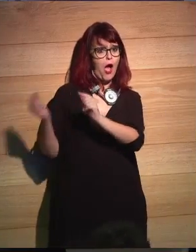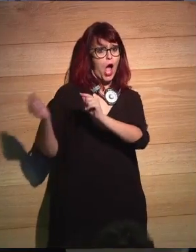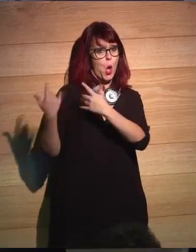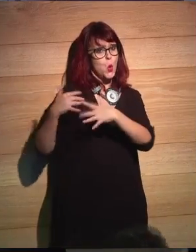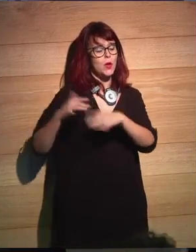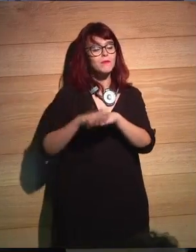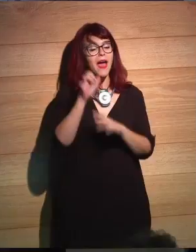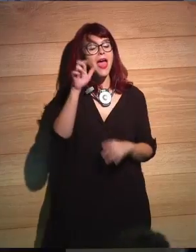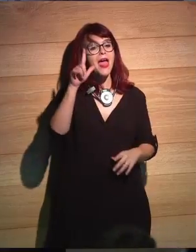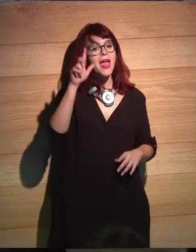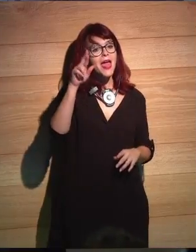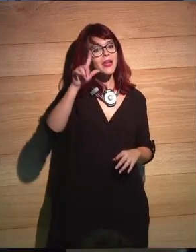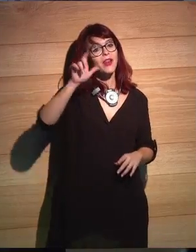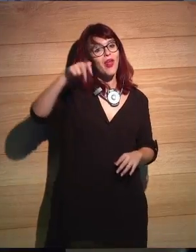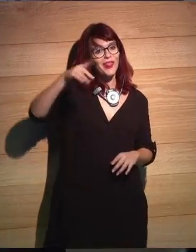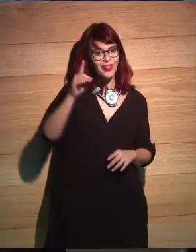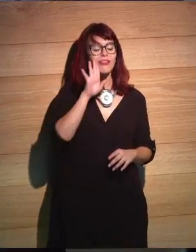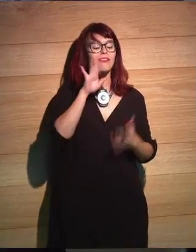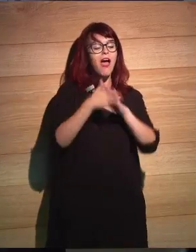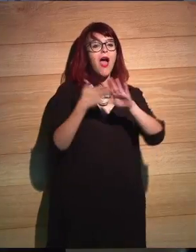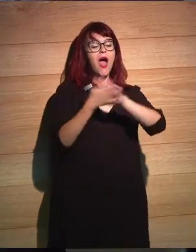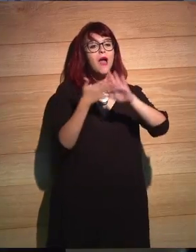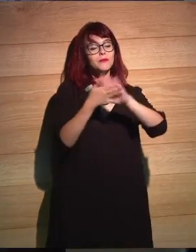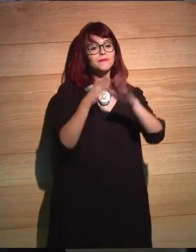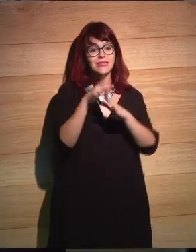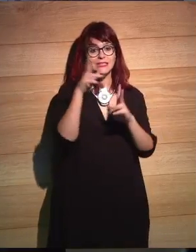different. Now that Alan has